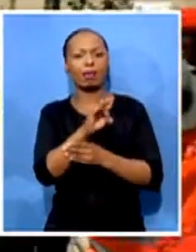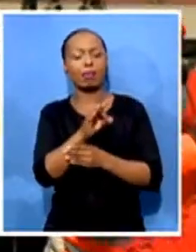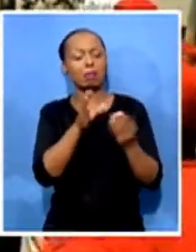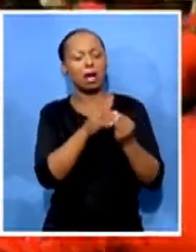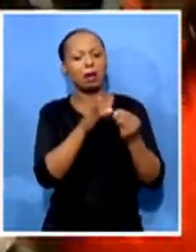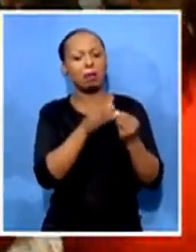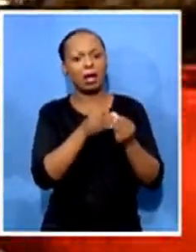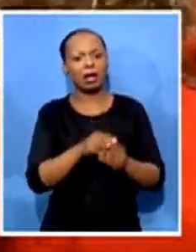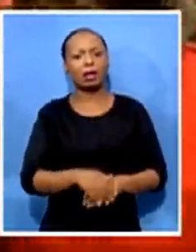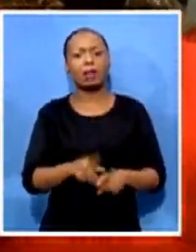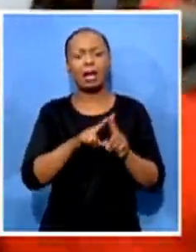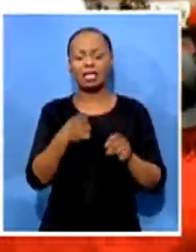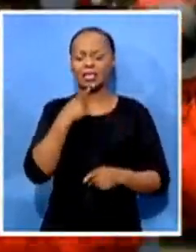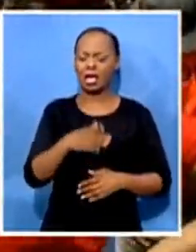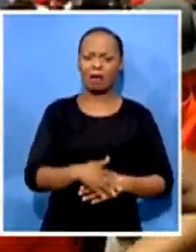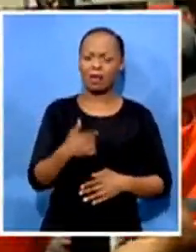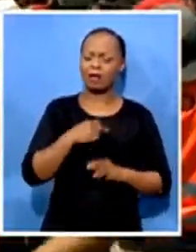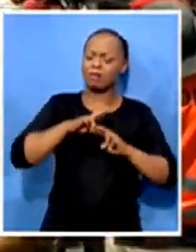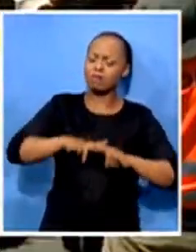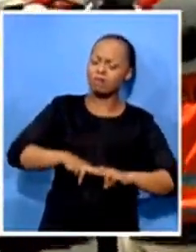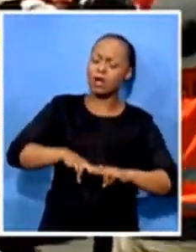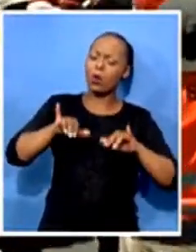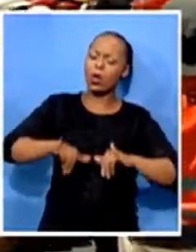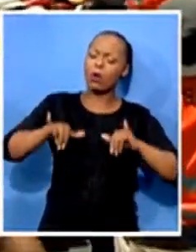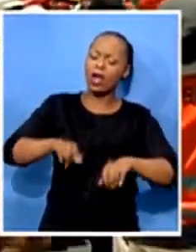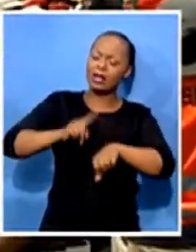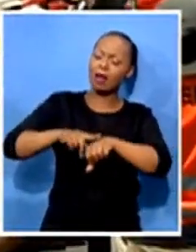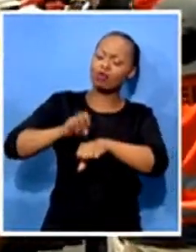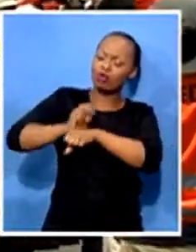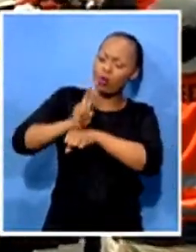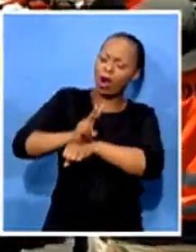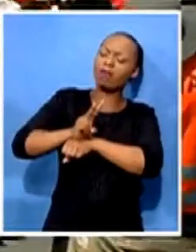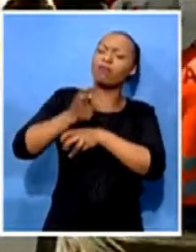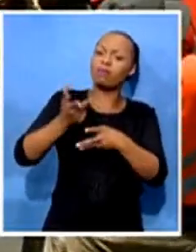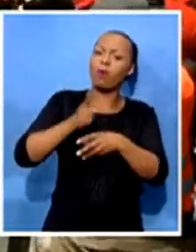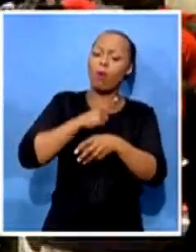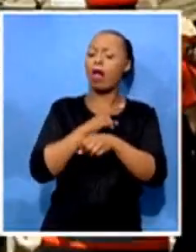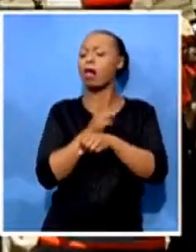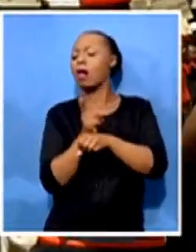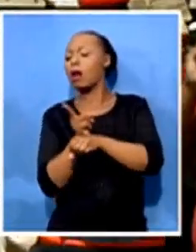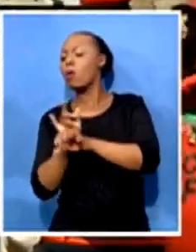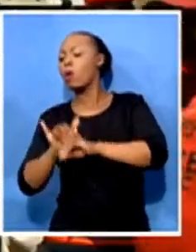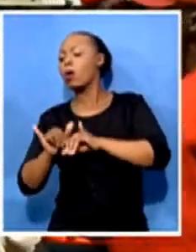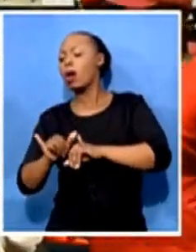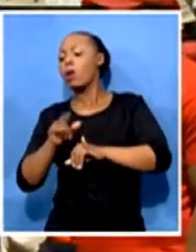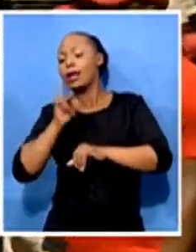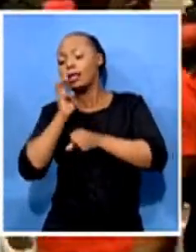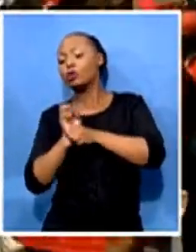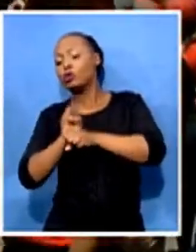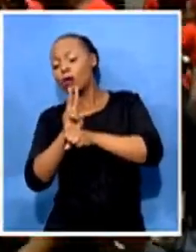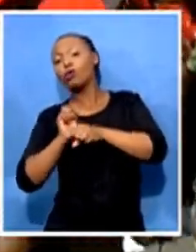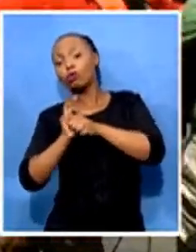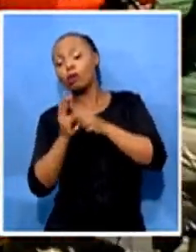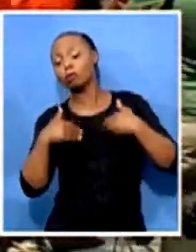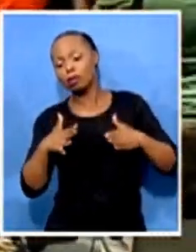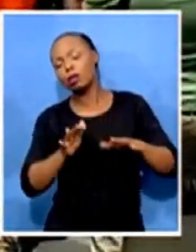that 12 o'clock countdown time when they would march to hand over their memorandum to Brackenfell High School.